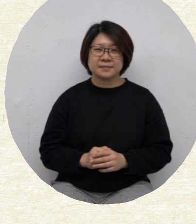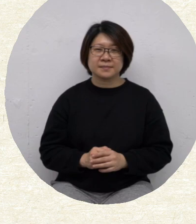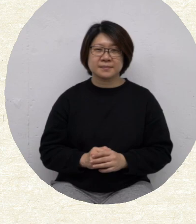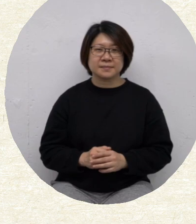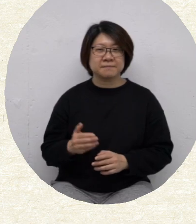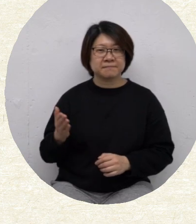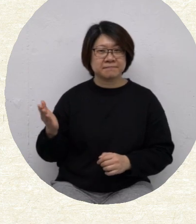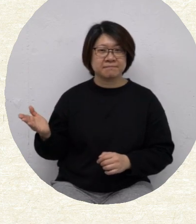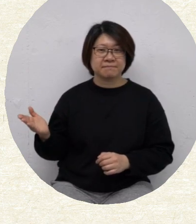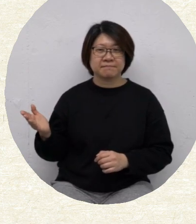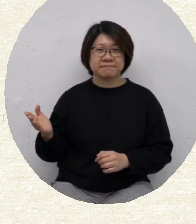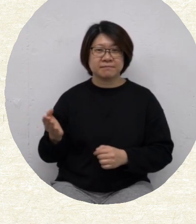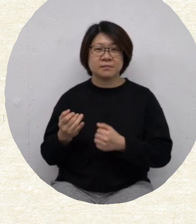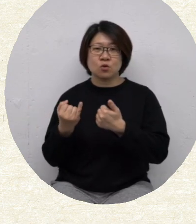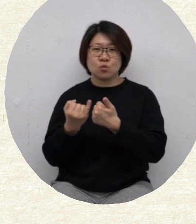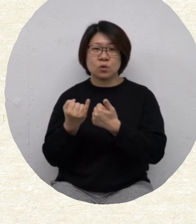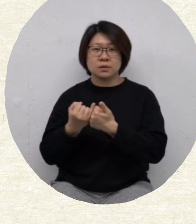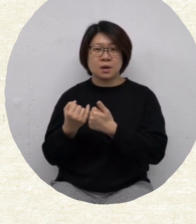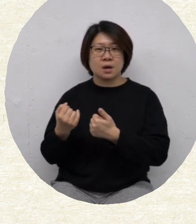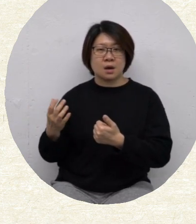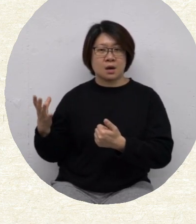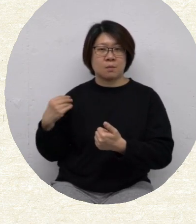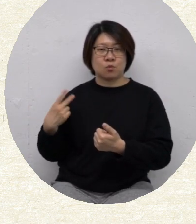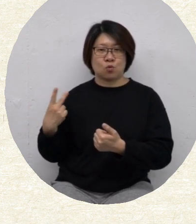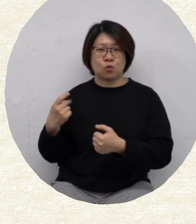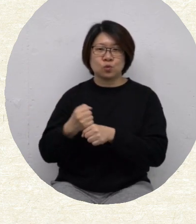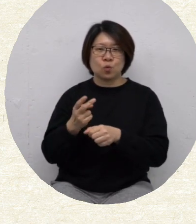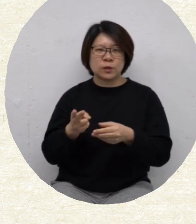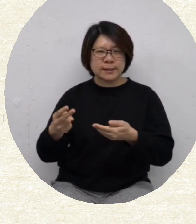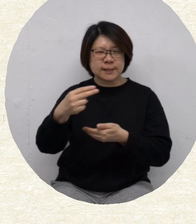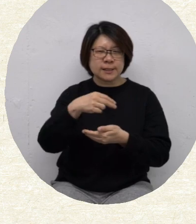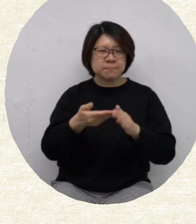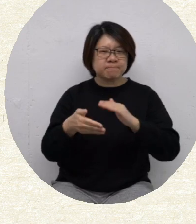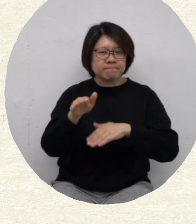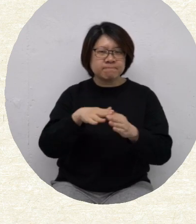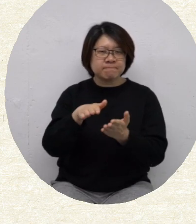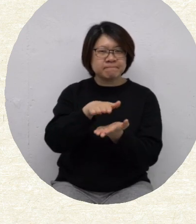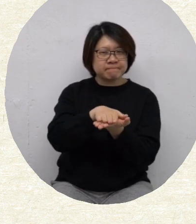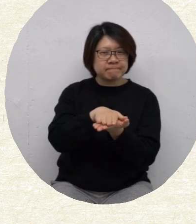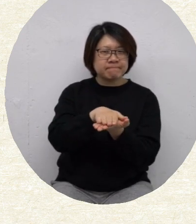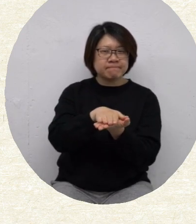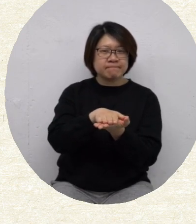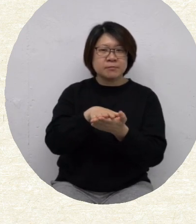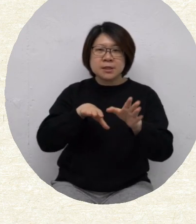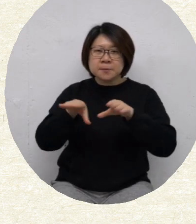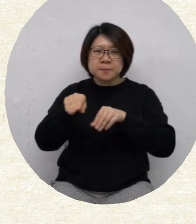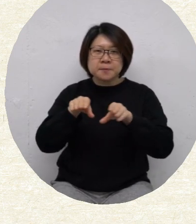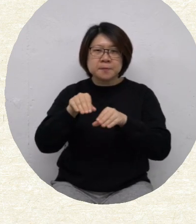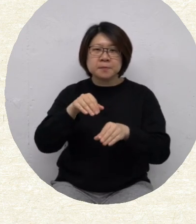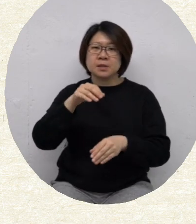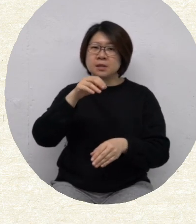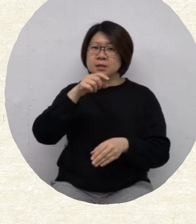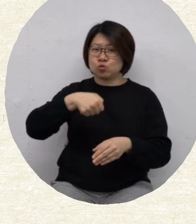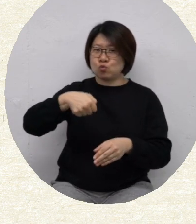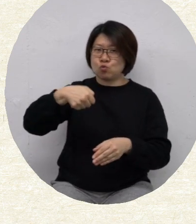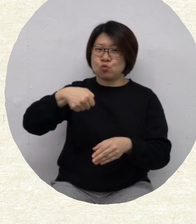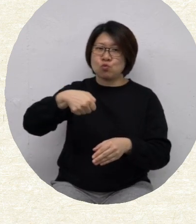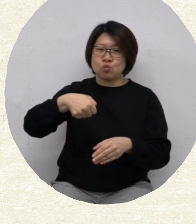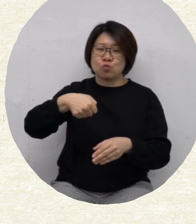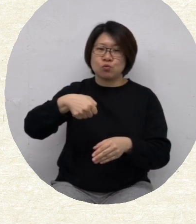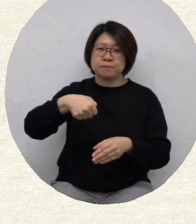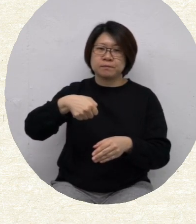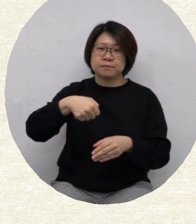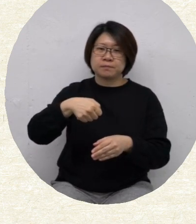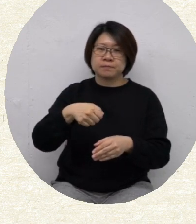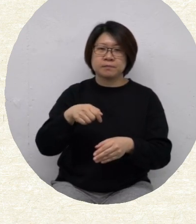at Northern Illinois University when I was a visiting artist there. The gampi paper